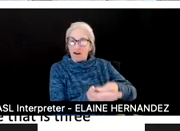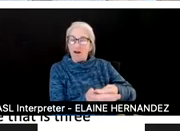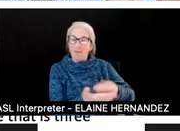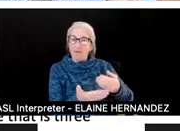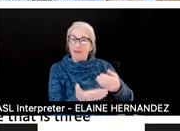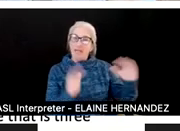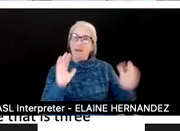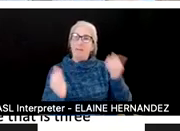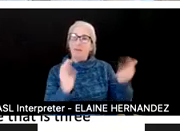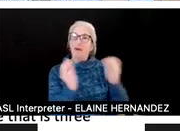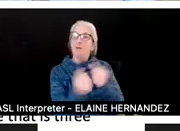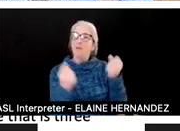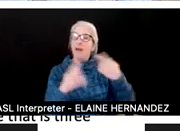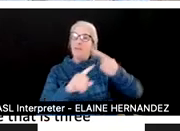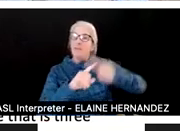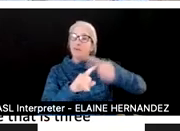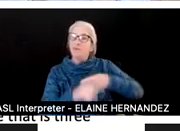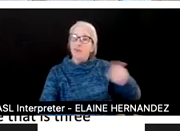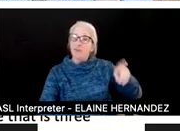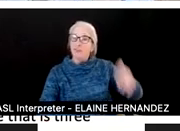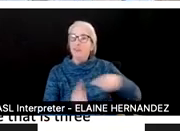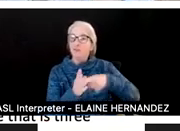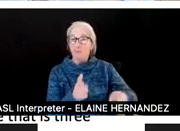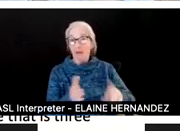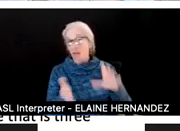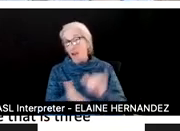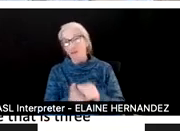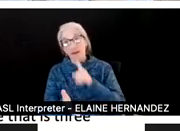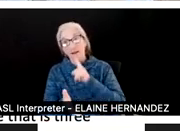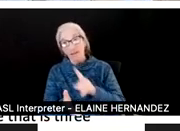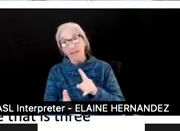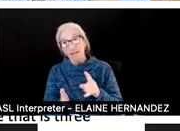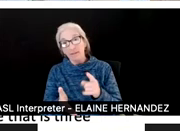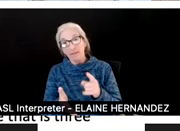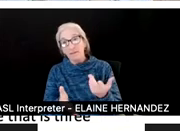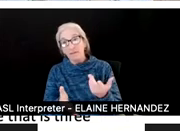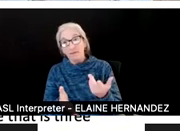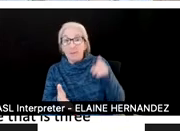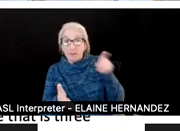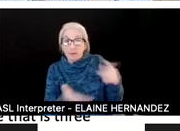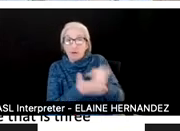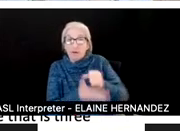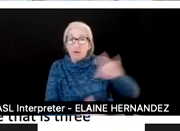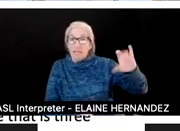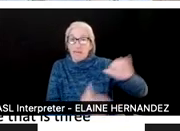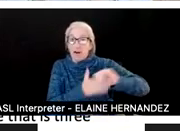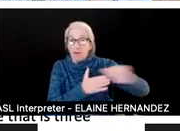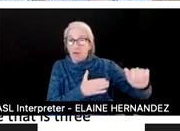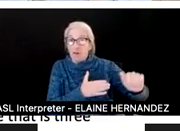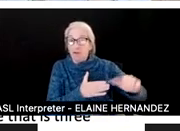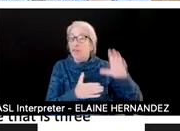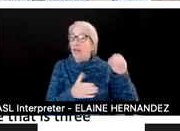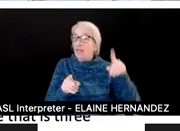responsible for paying. I think this is probably one of the most common examples that we're going to be